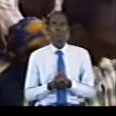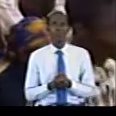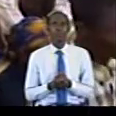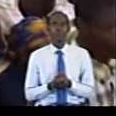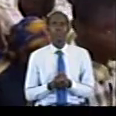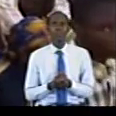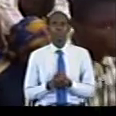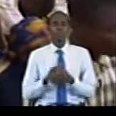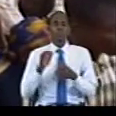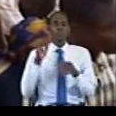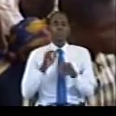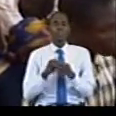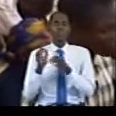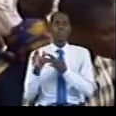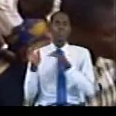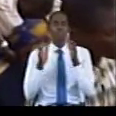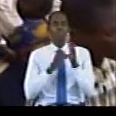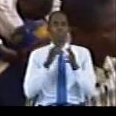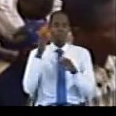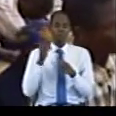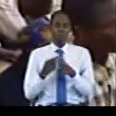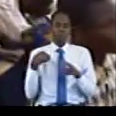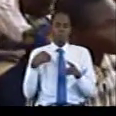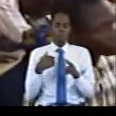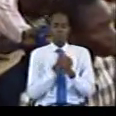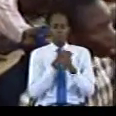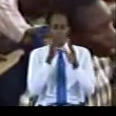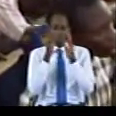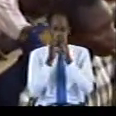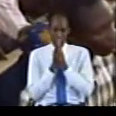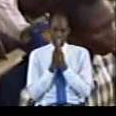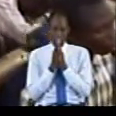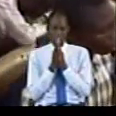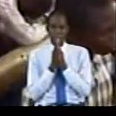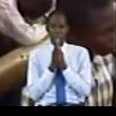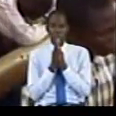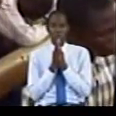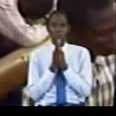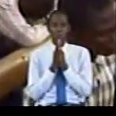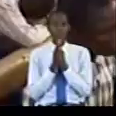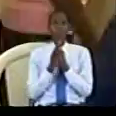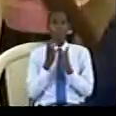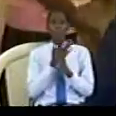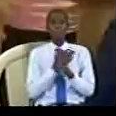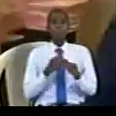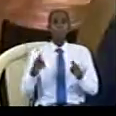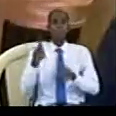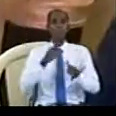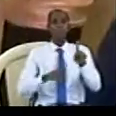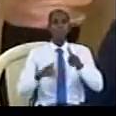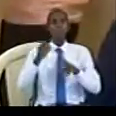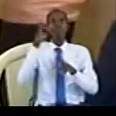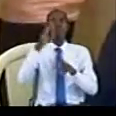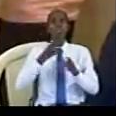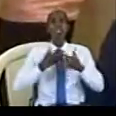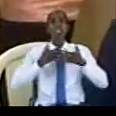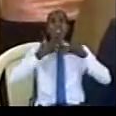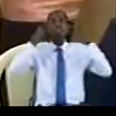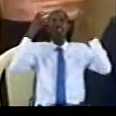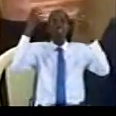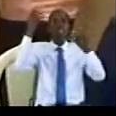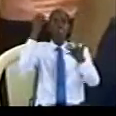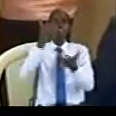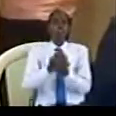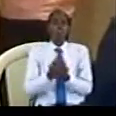In Jesus' name we pray. Amen. And the church said, Amen.